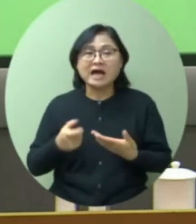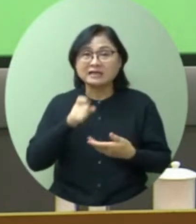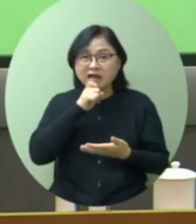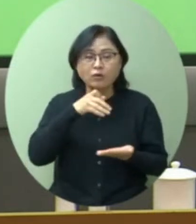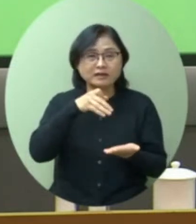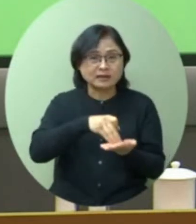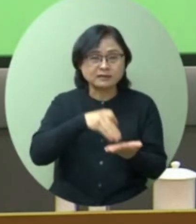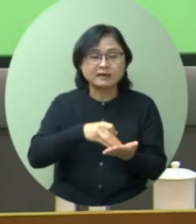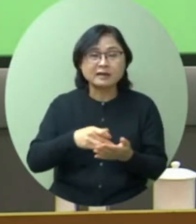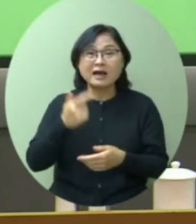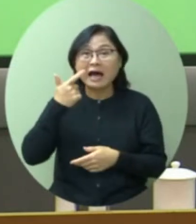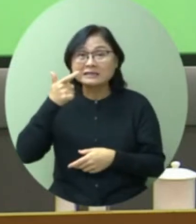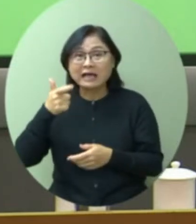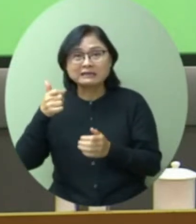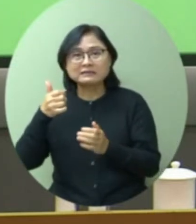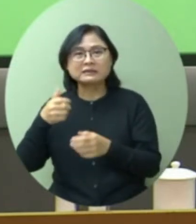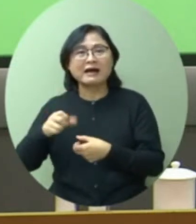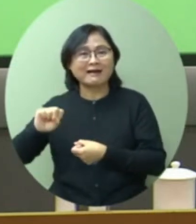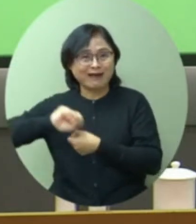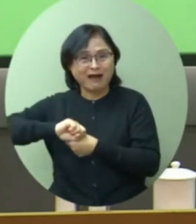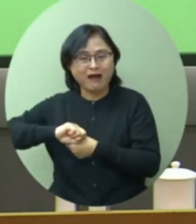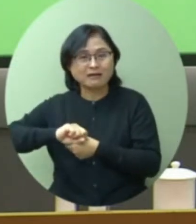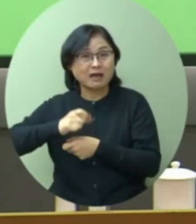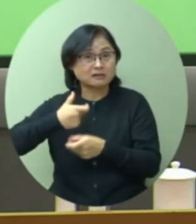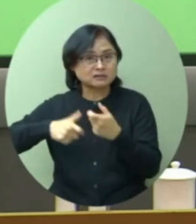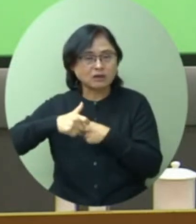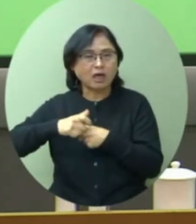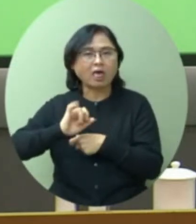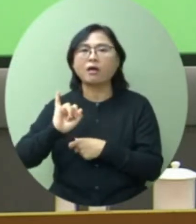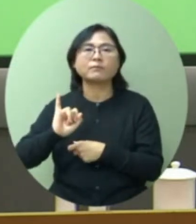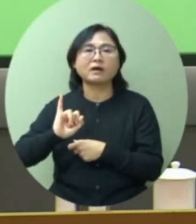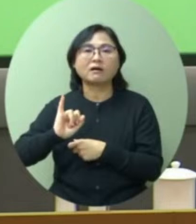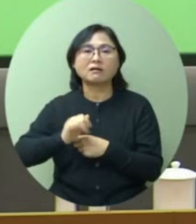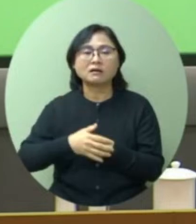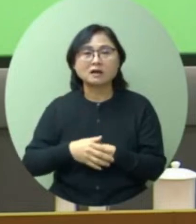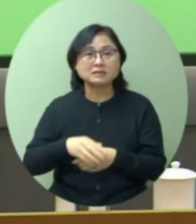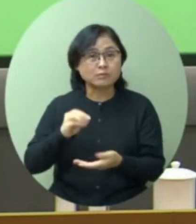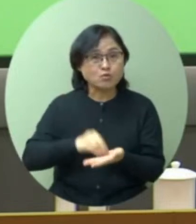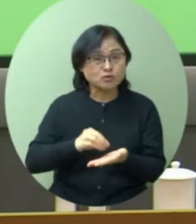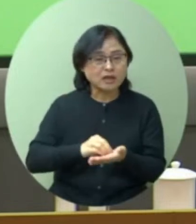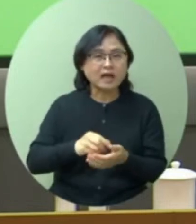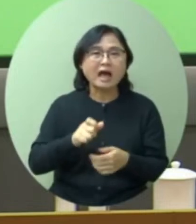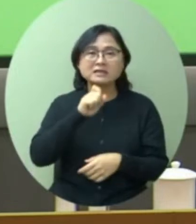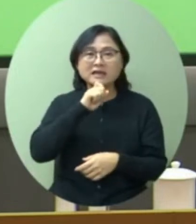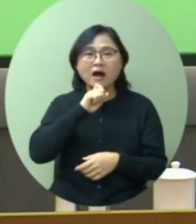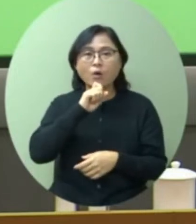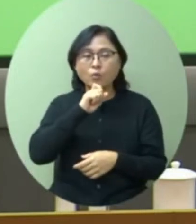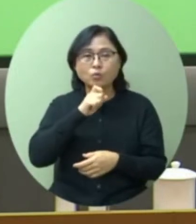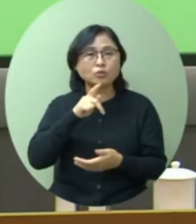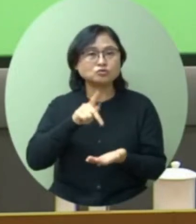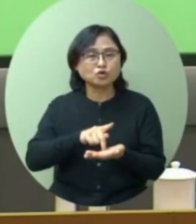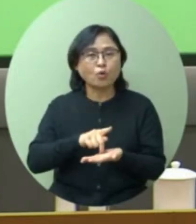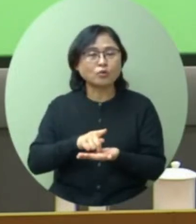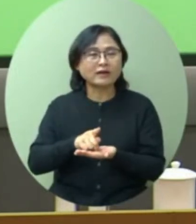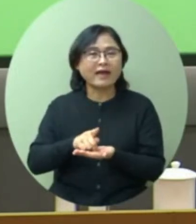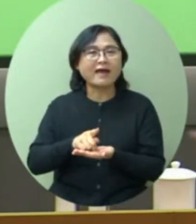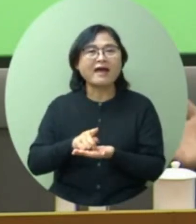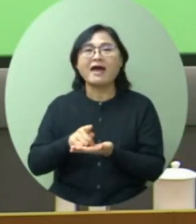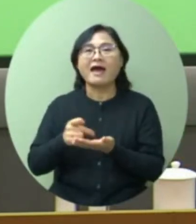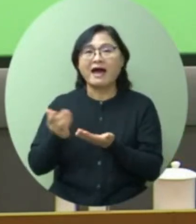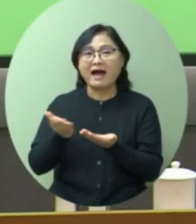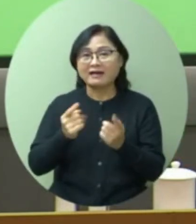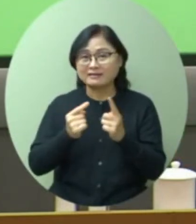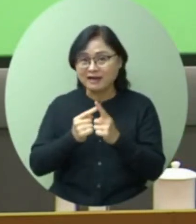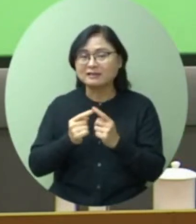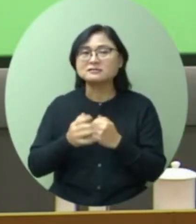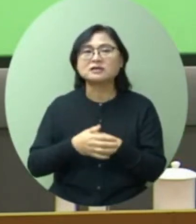Existing tenants will have time to, and owners will have time to register.